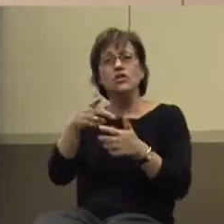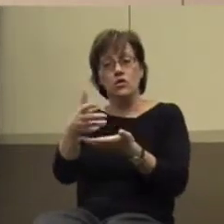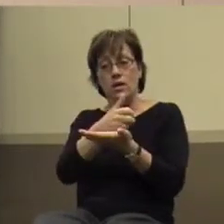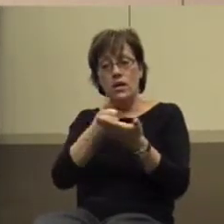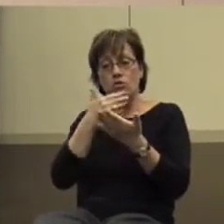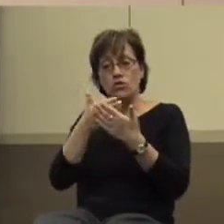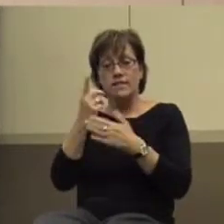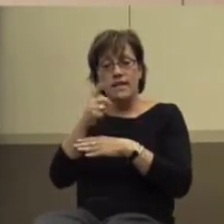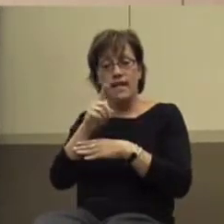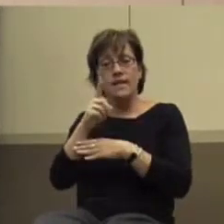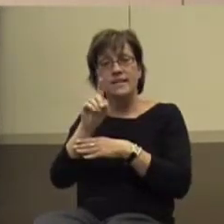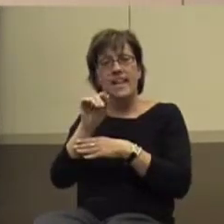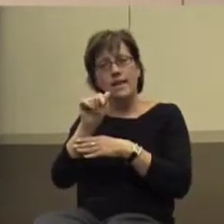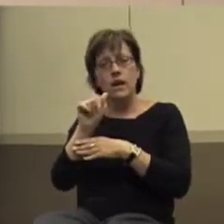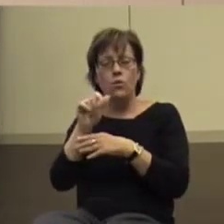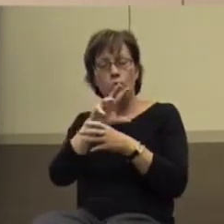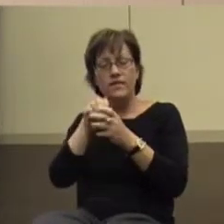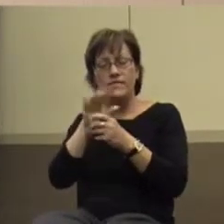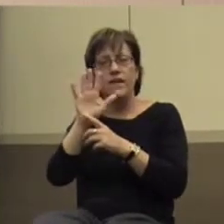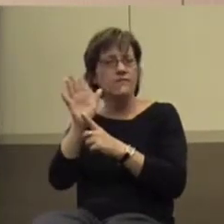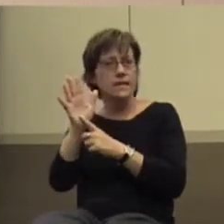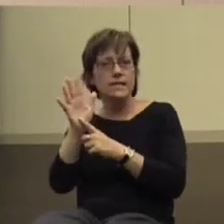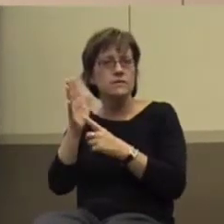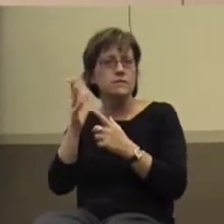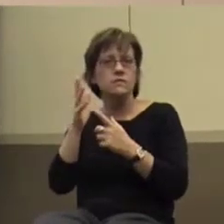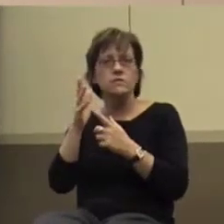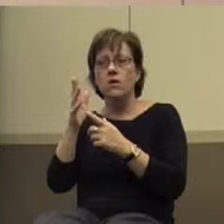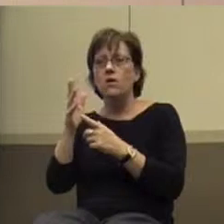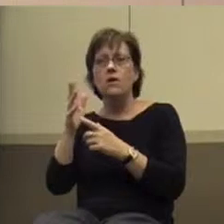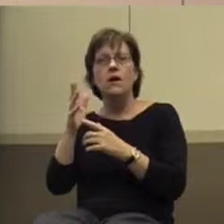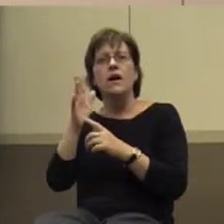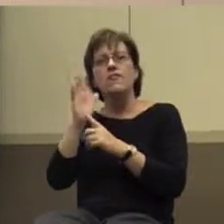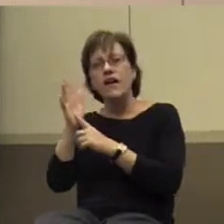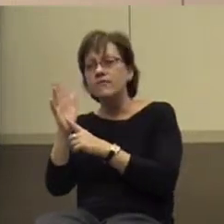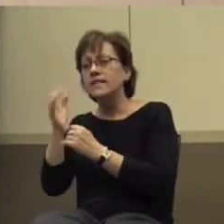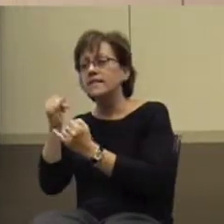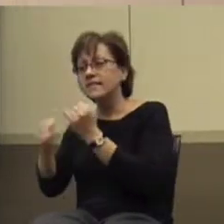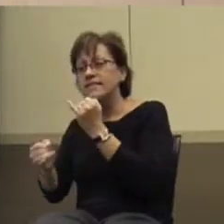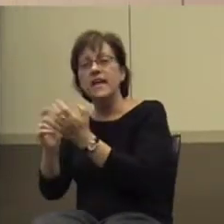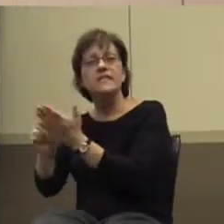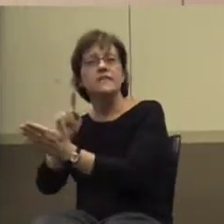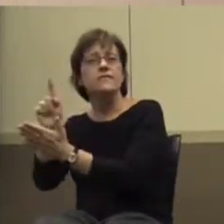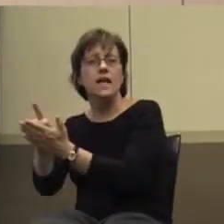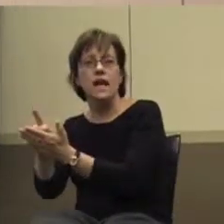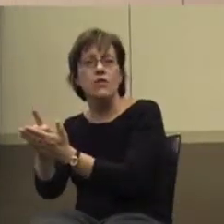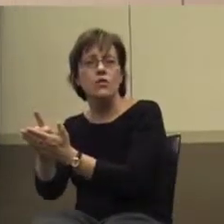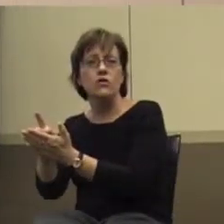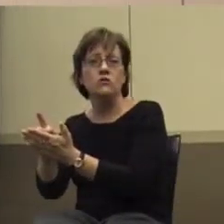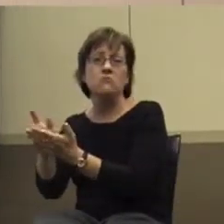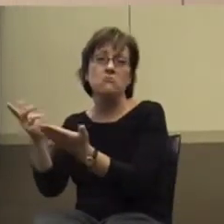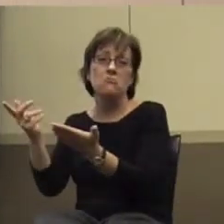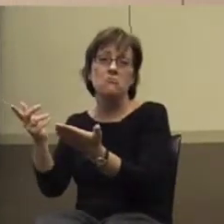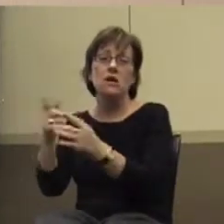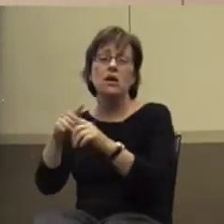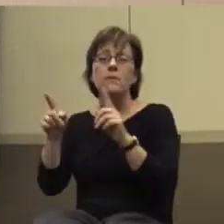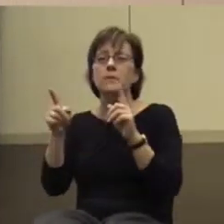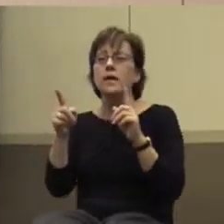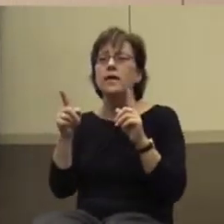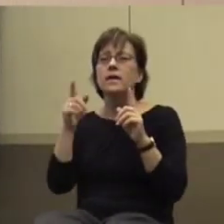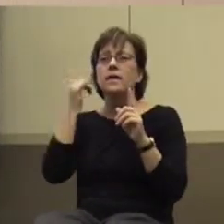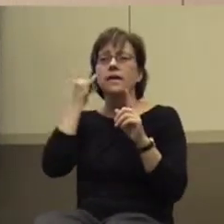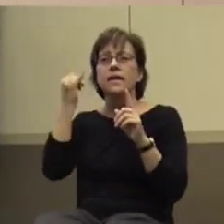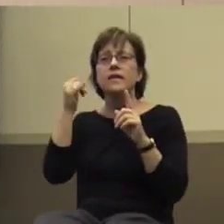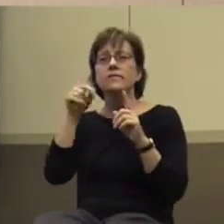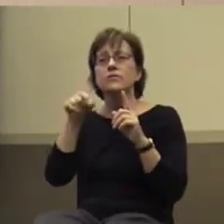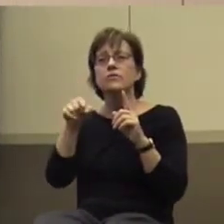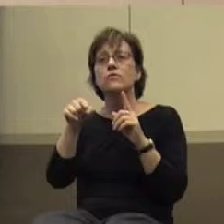minutes at the end of an hour or something, okay? But if you, 10 seconds is about as brief as you'd want to go,